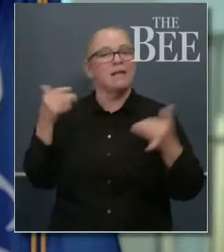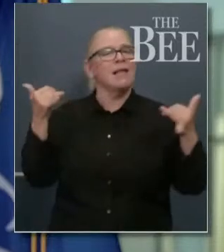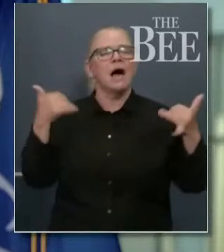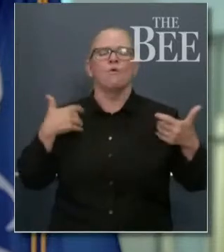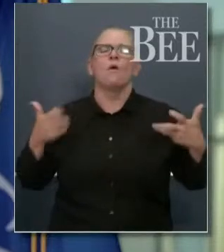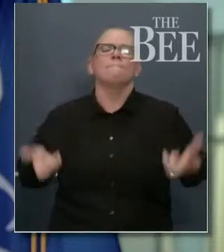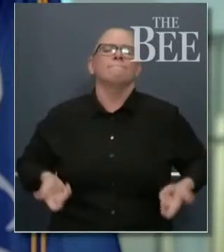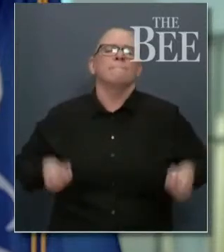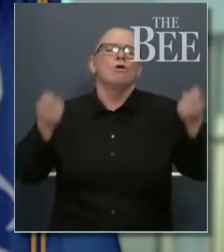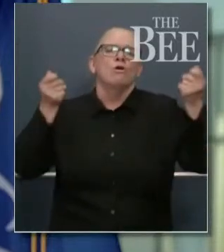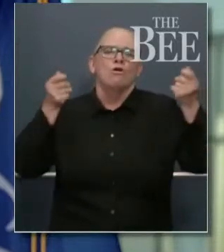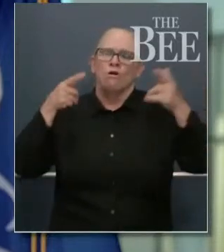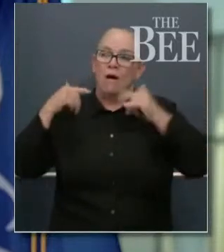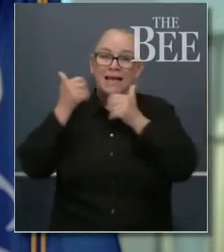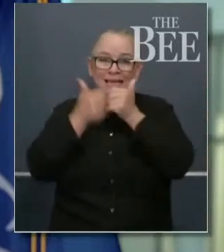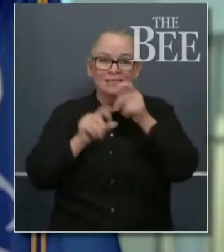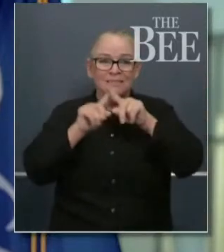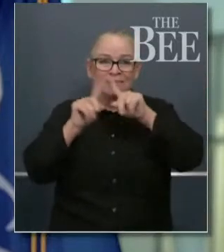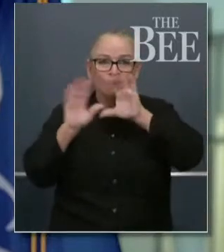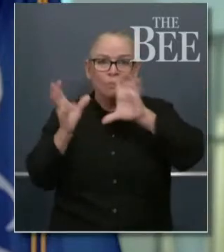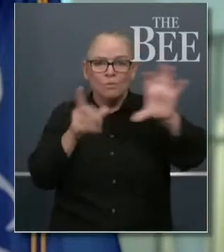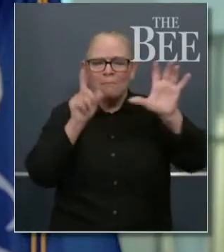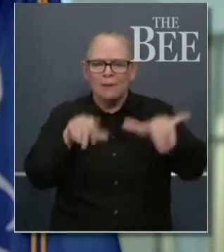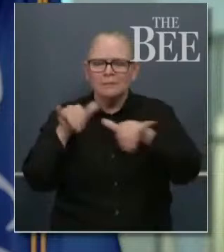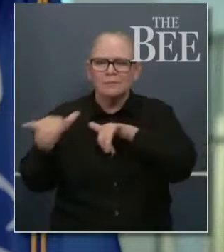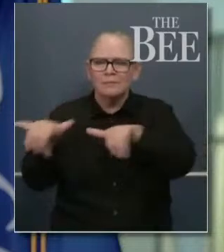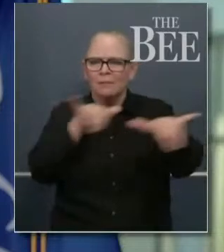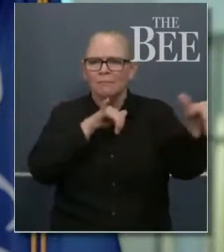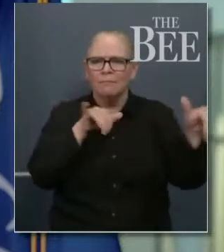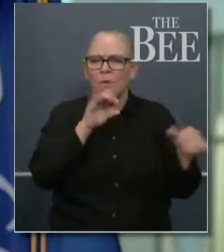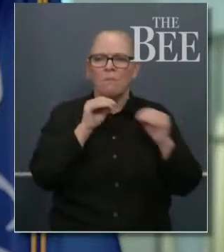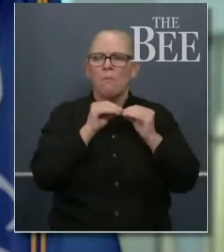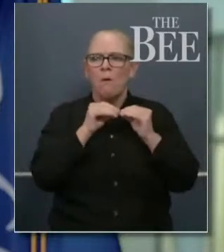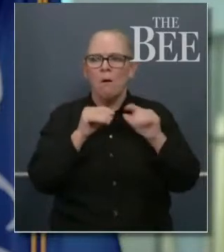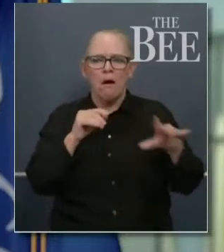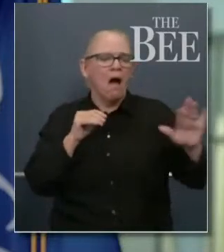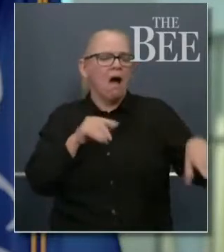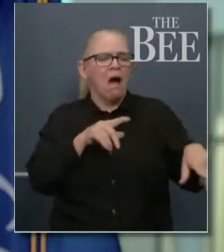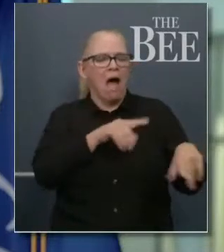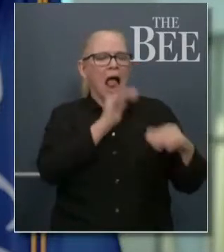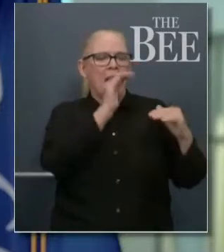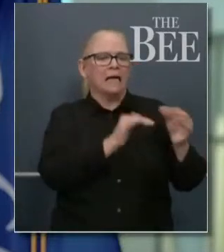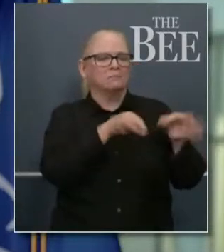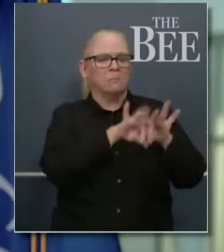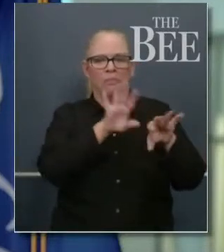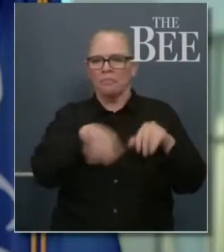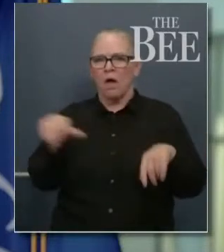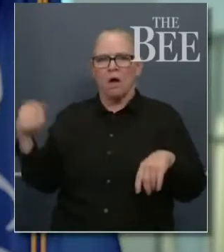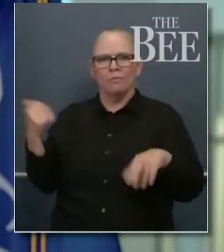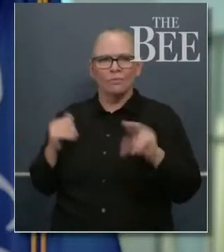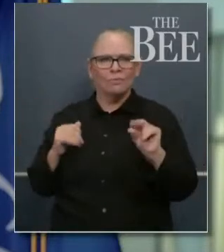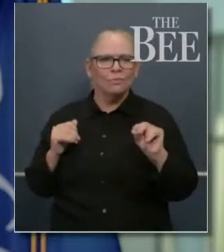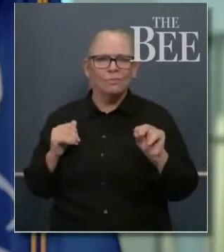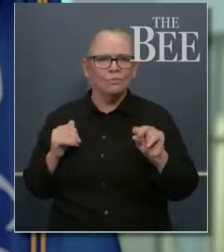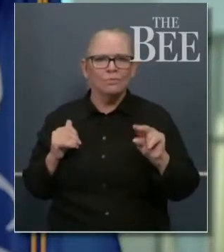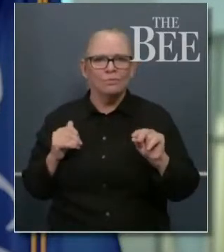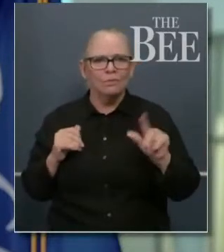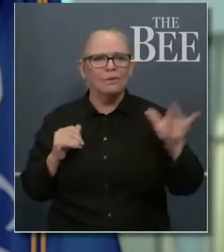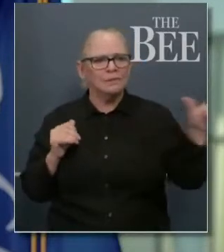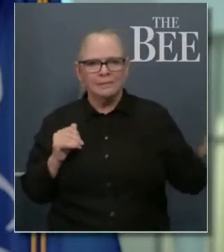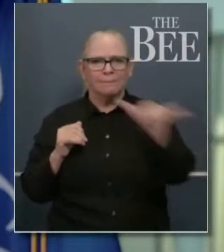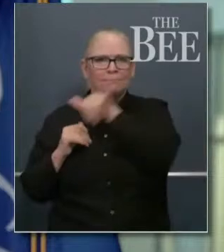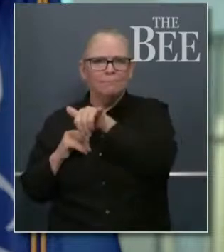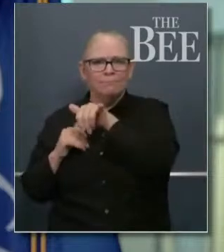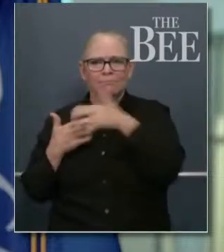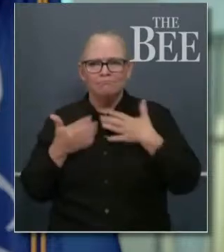more focus on making sure that once we identify someone who is positive, that we do all of the things to cut down the routes